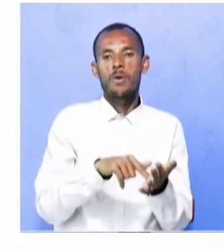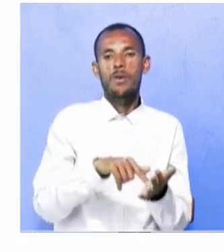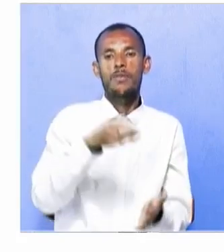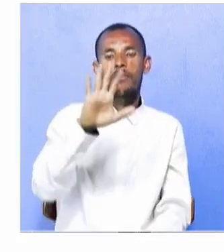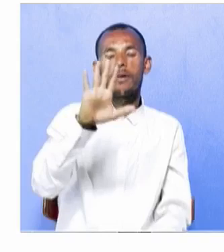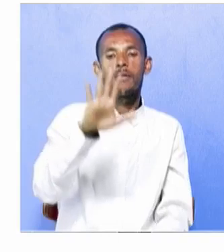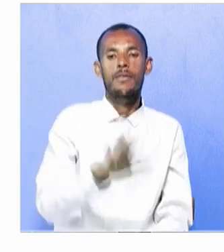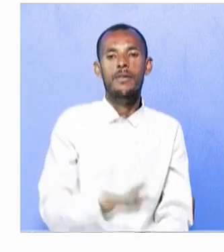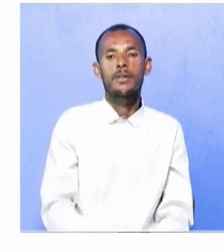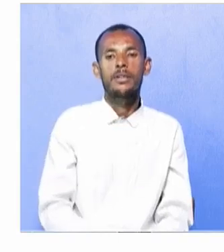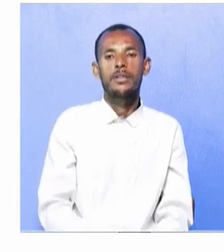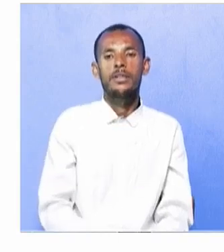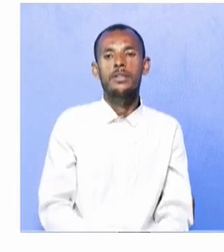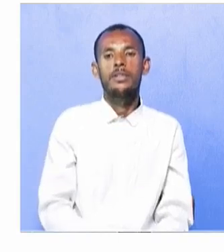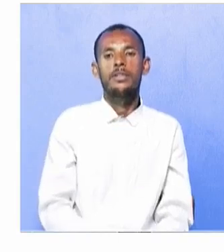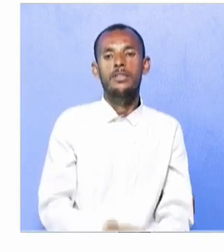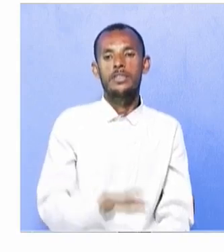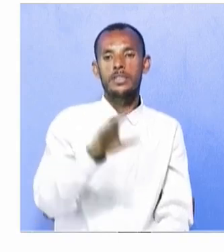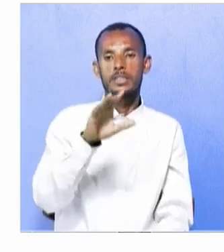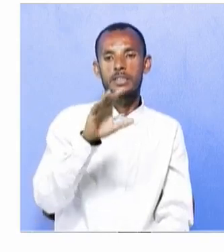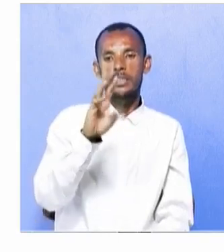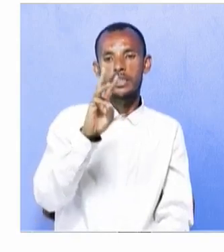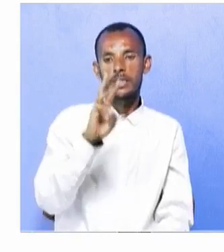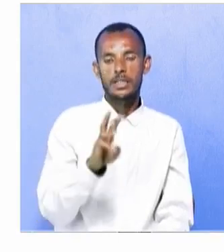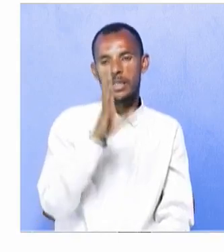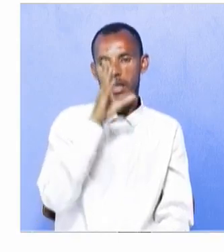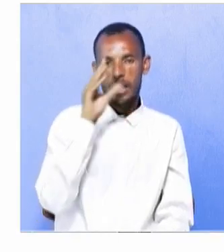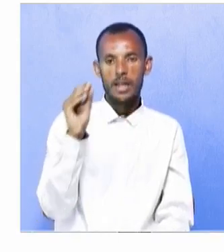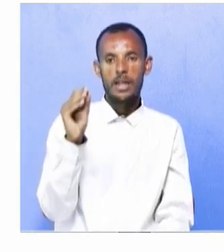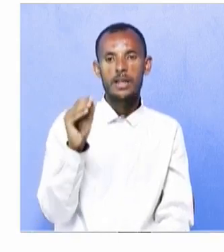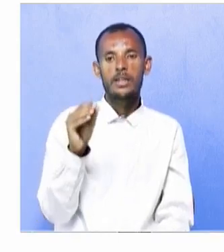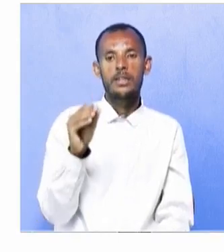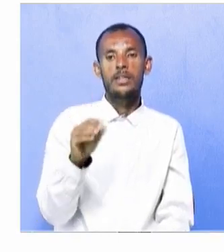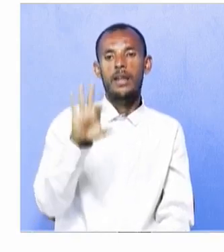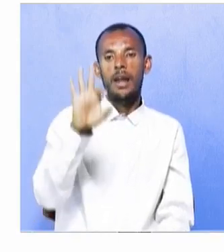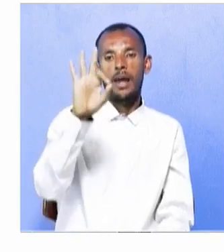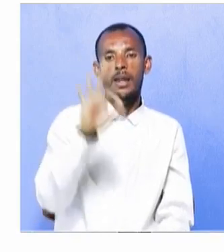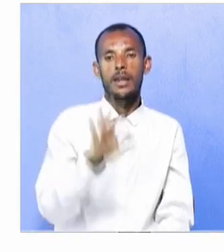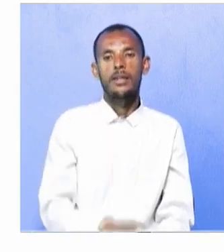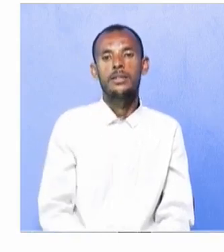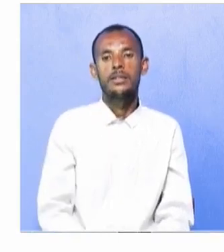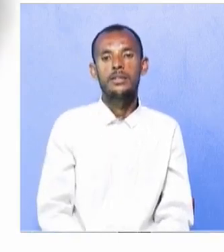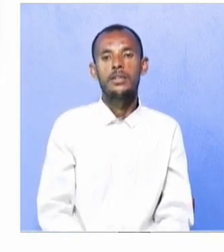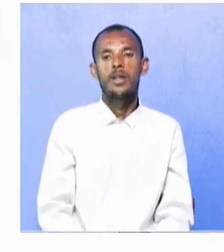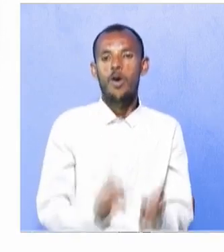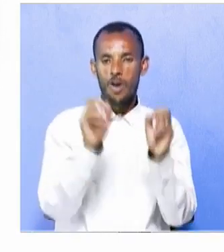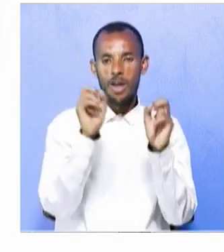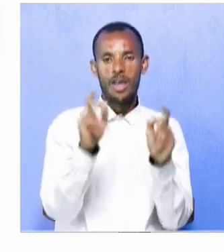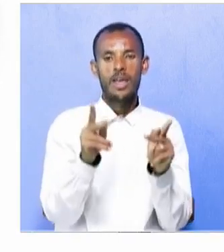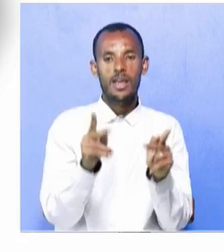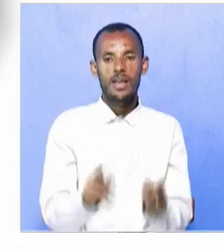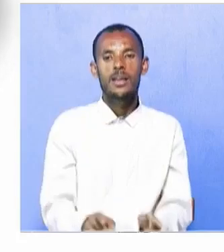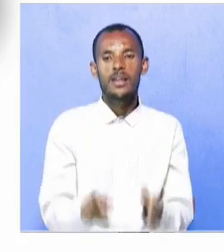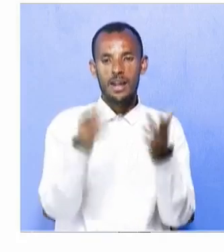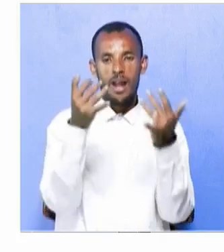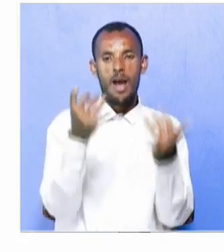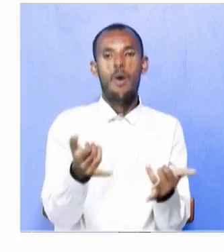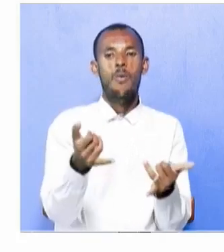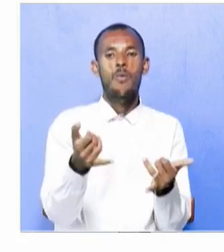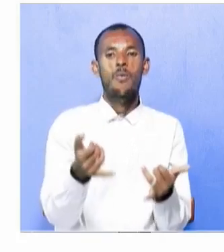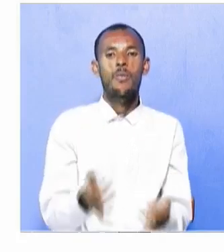4.5, and this is 6, and this is 9. Okay, now